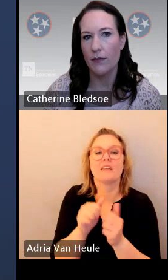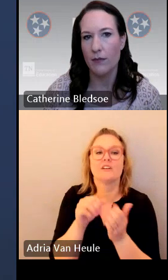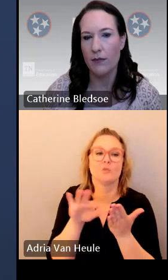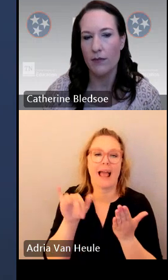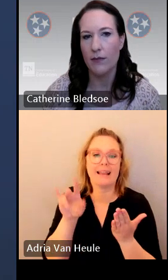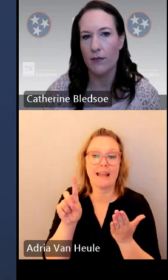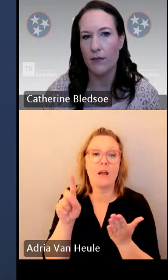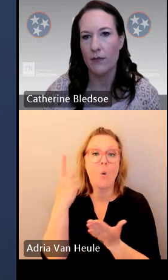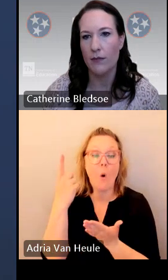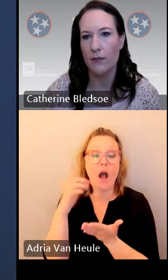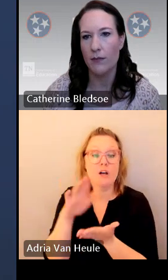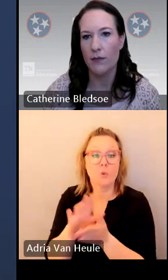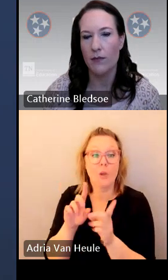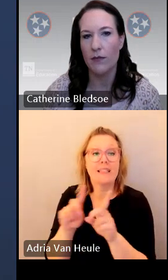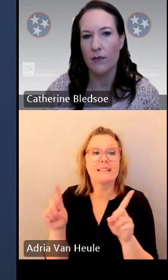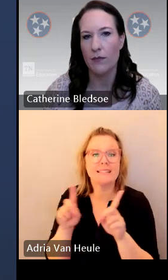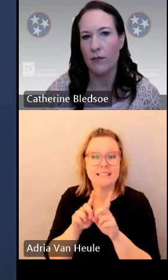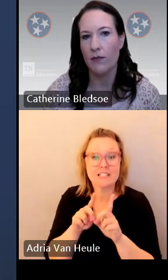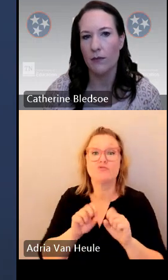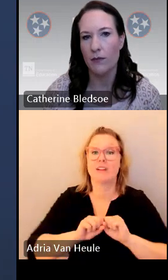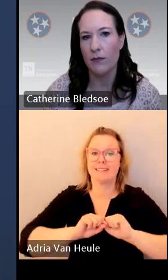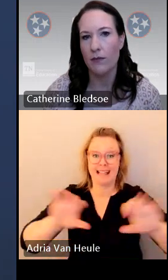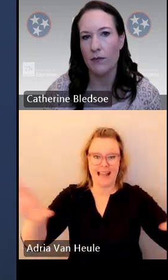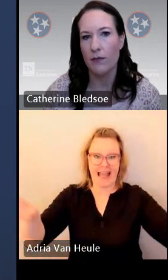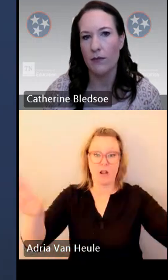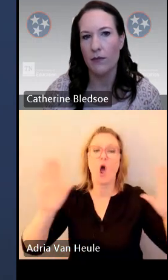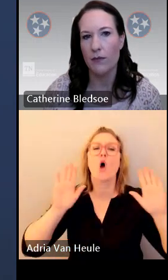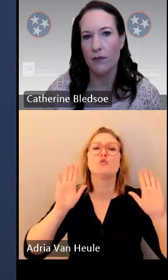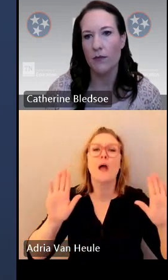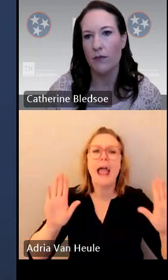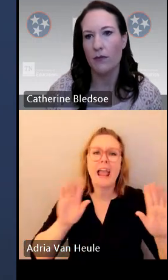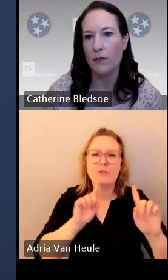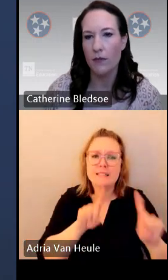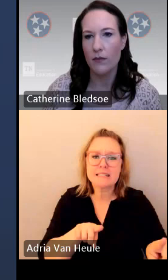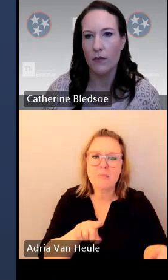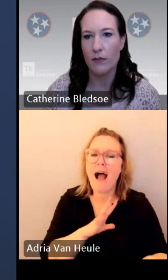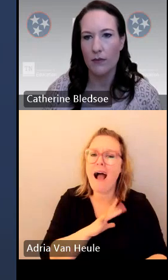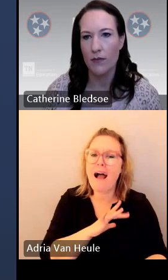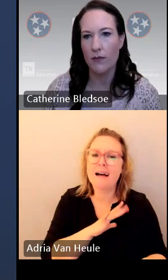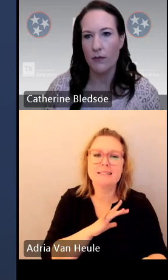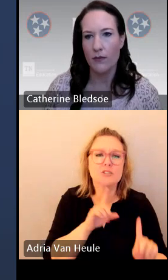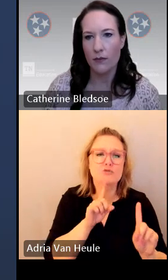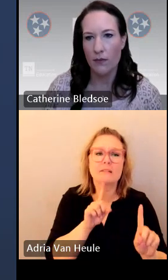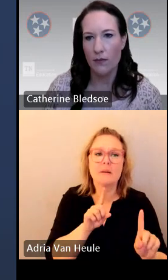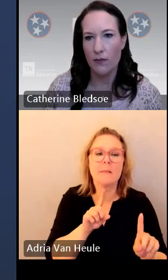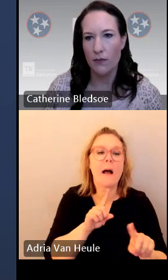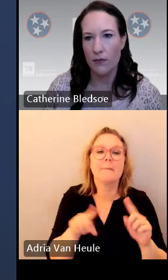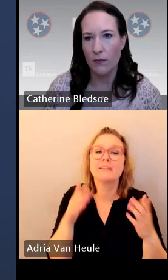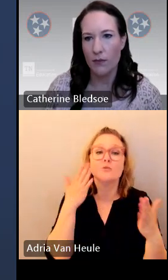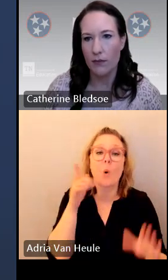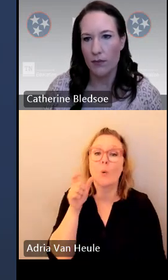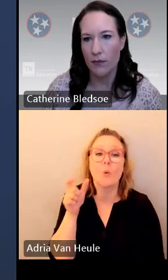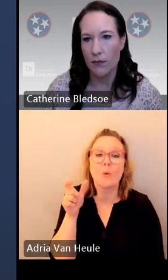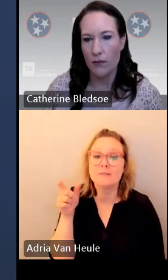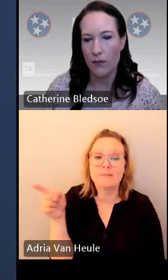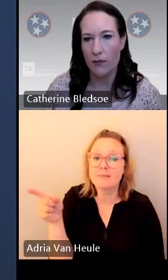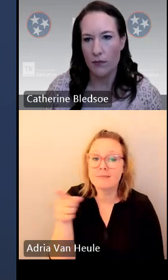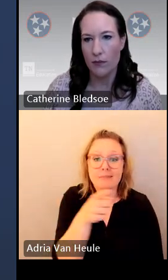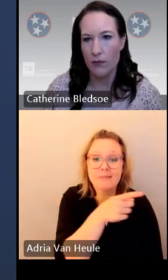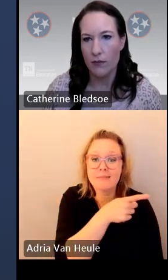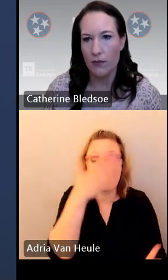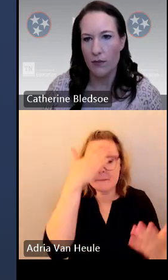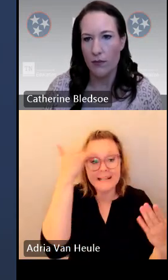few years ago had a great response rate with mailed return surveys, but they didn't know who they were for because they didn't have their unique